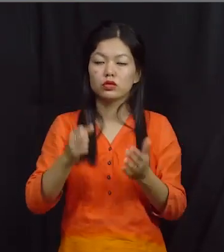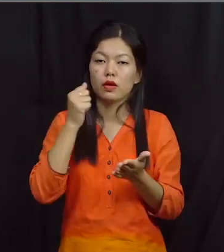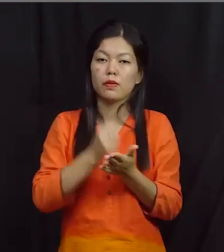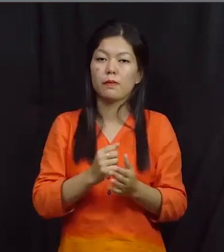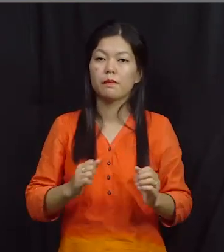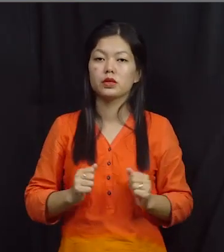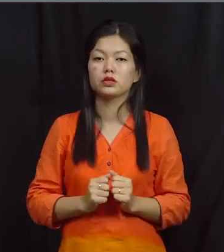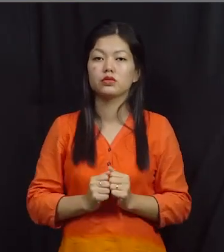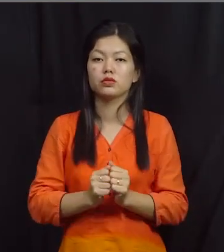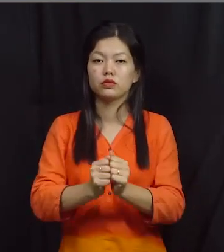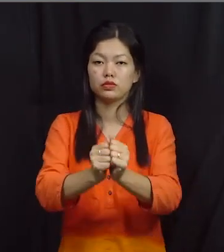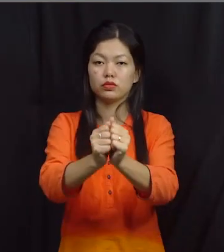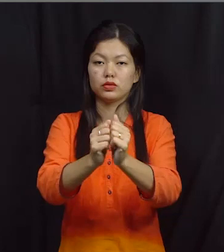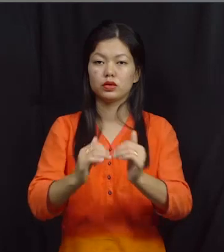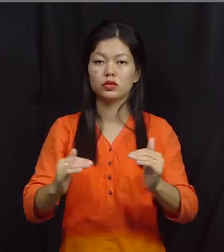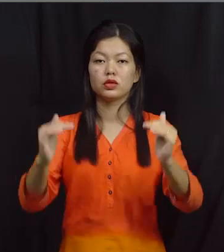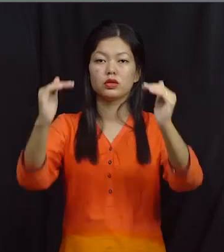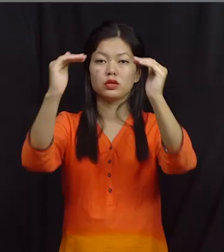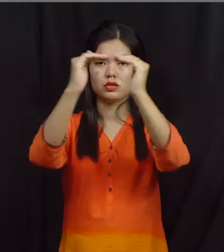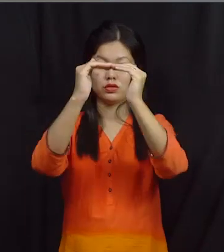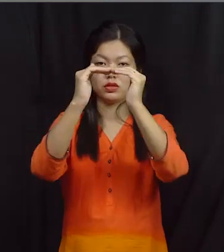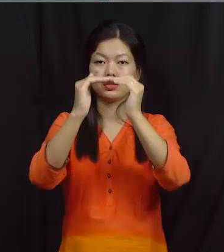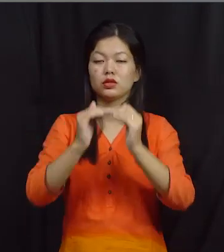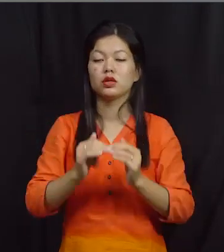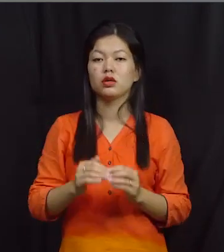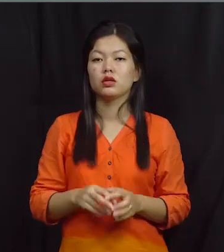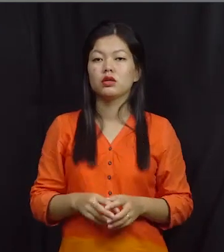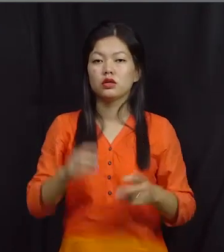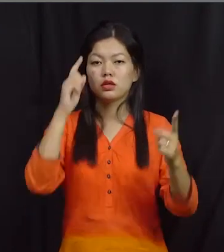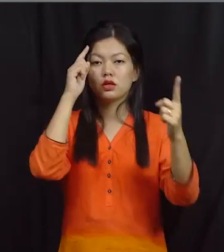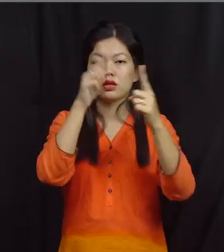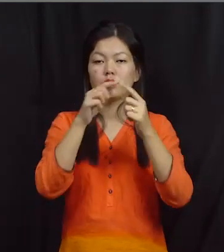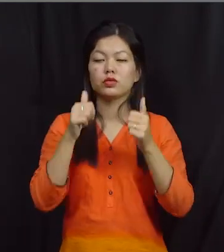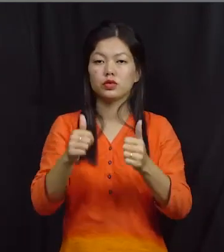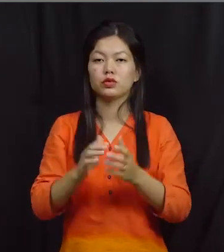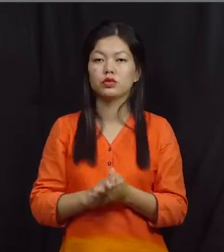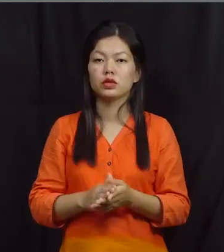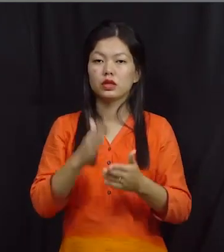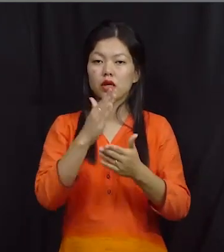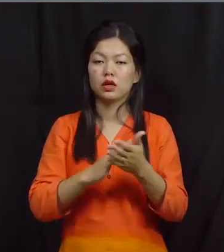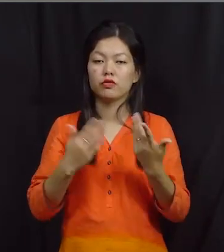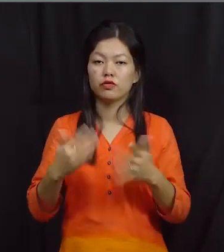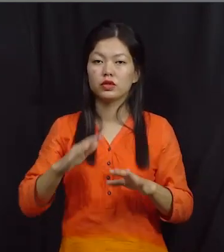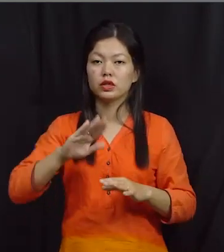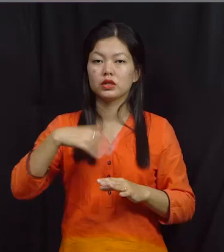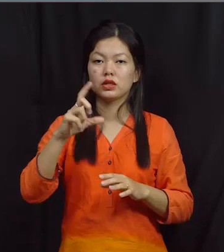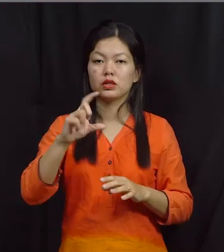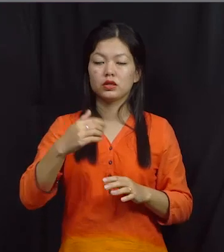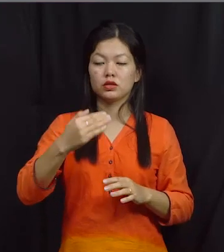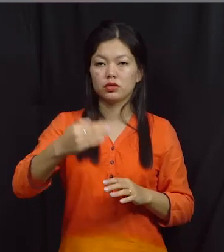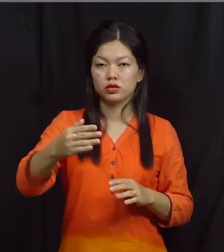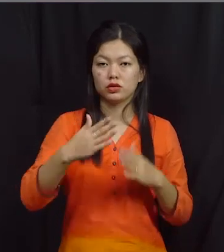and social aims of education, and for the remaining part of the lesson we will continue in the next class. Thank you.